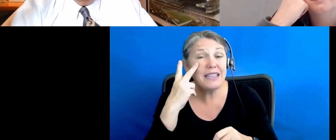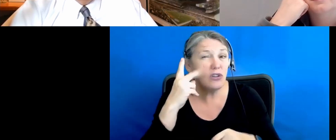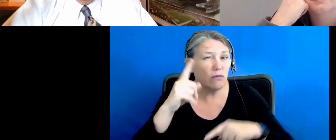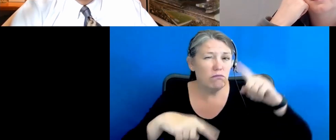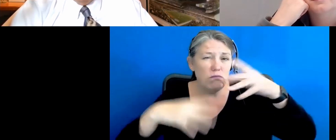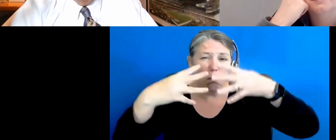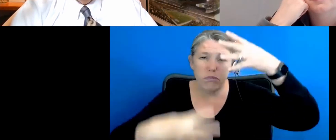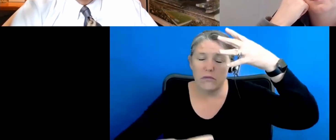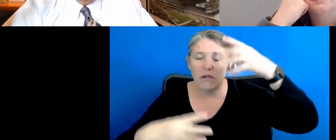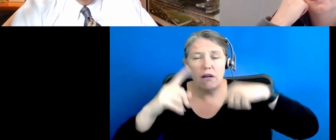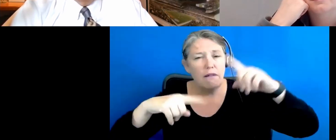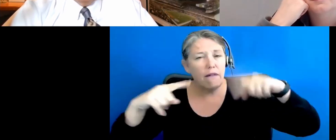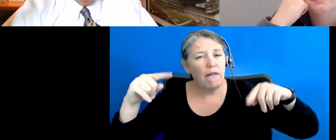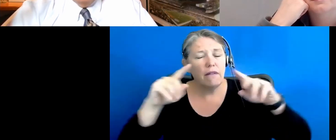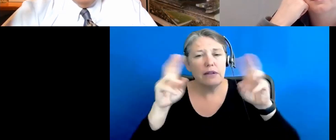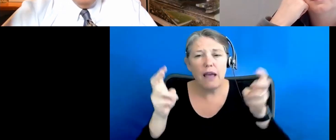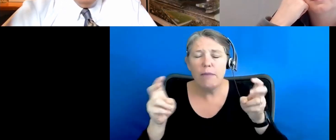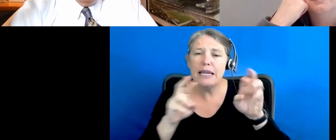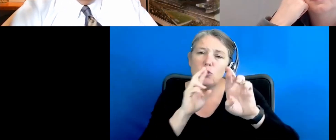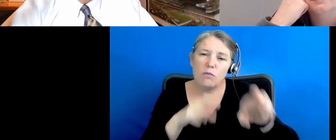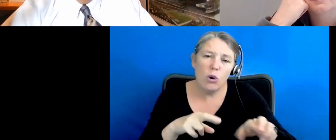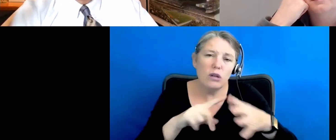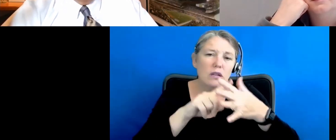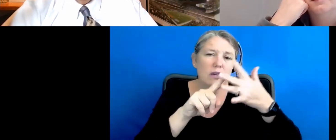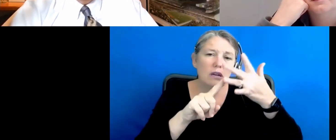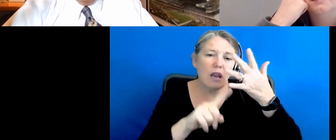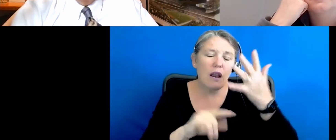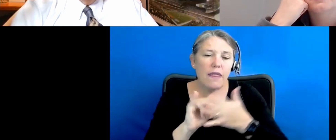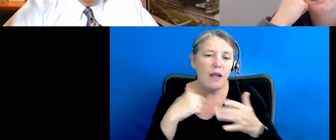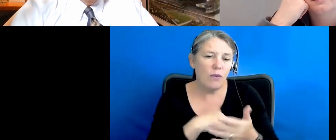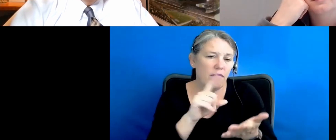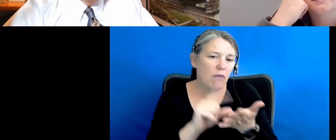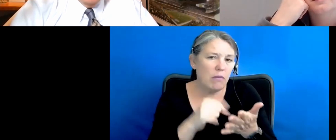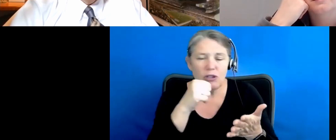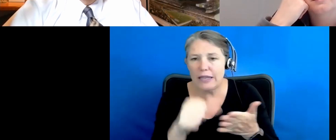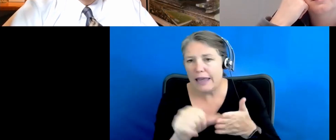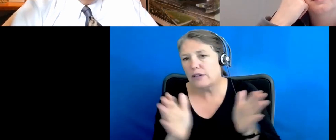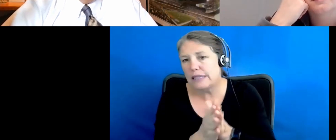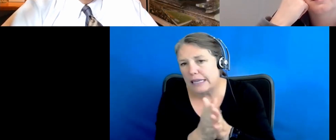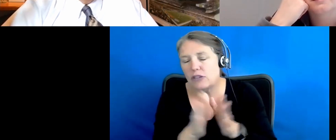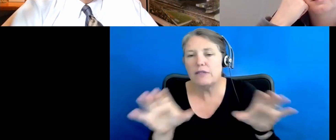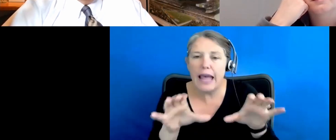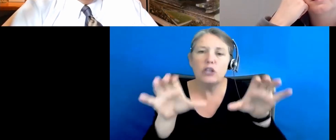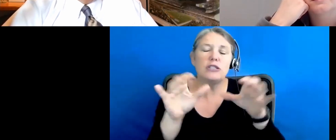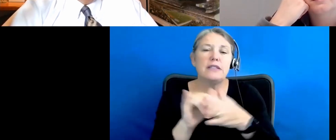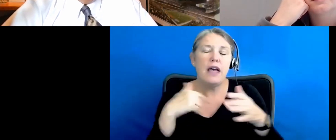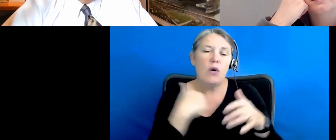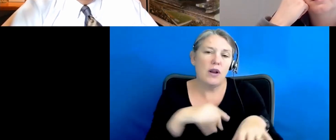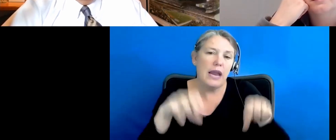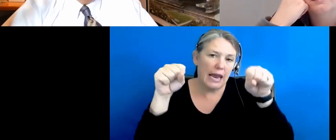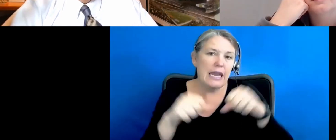of different topics and different reports that we've published in letters and initiatives and actions that we've